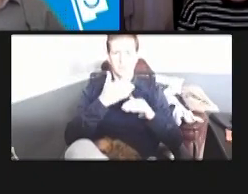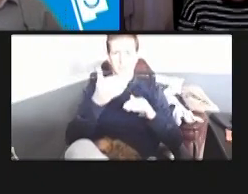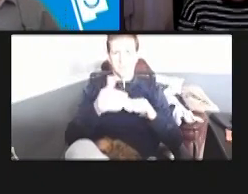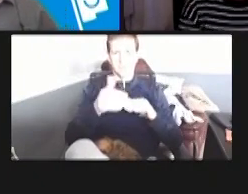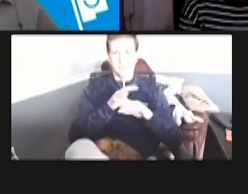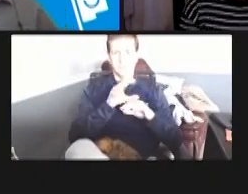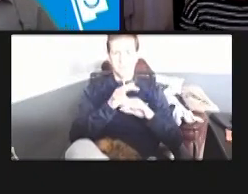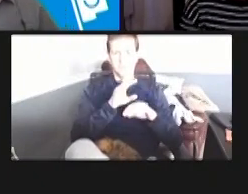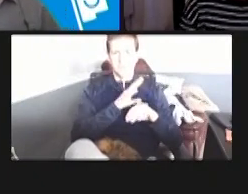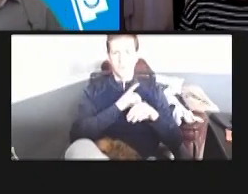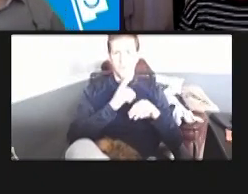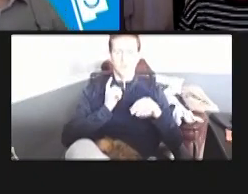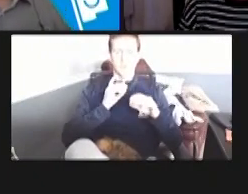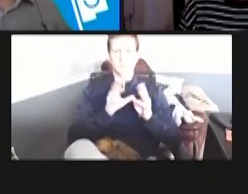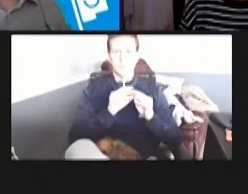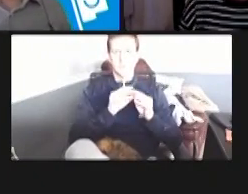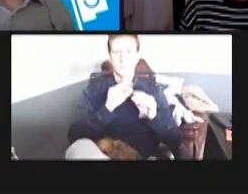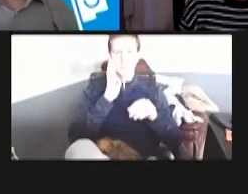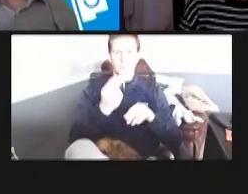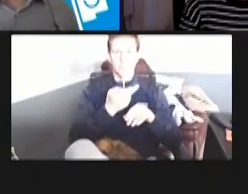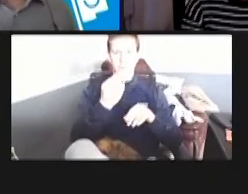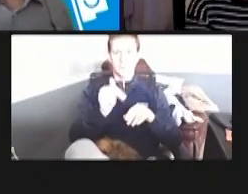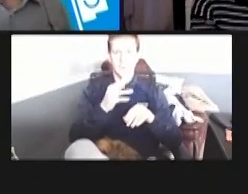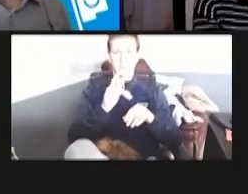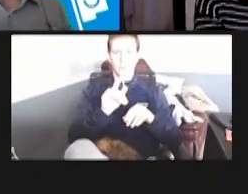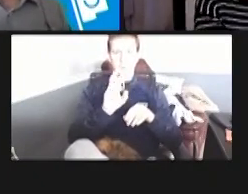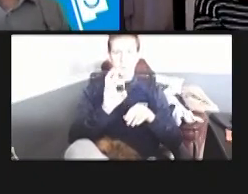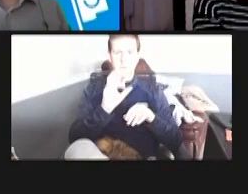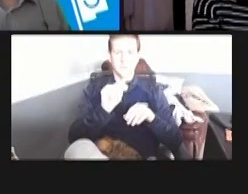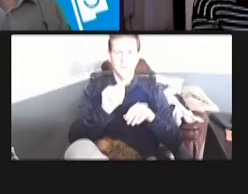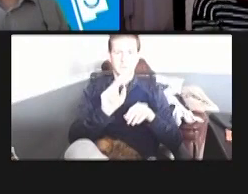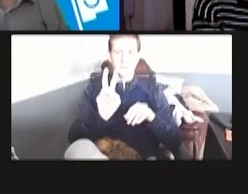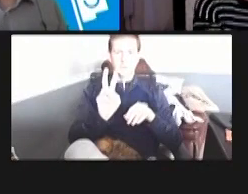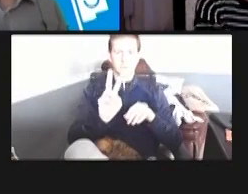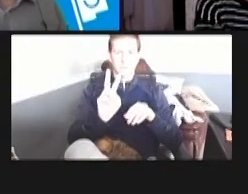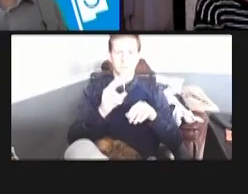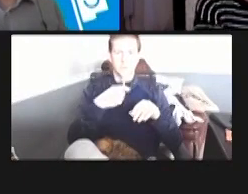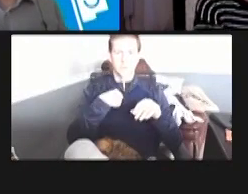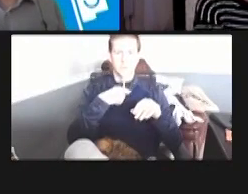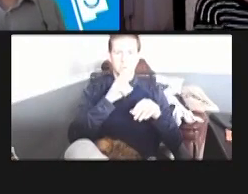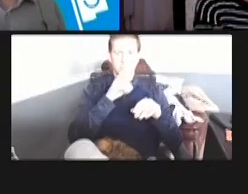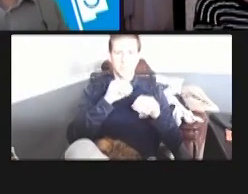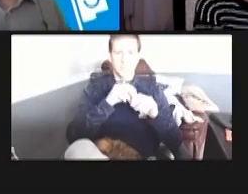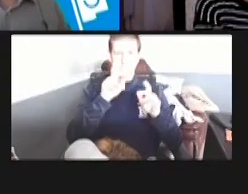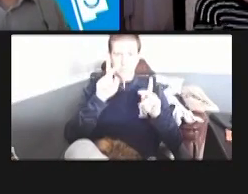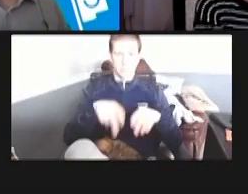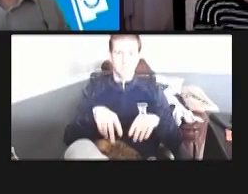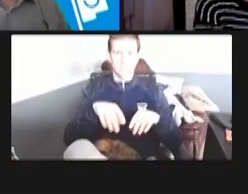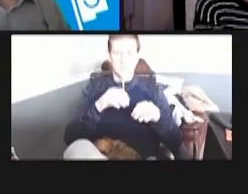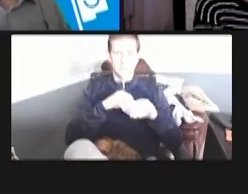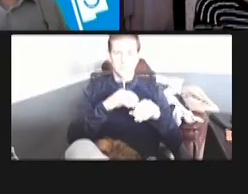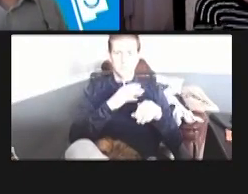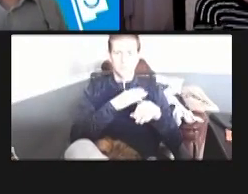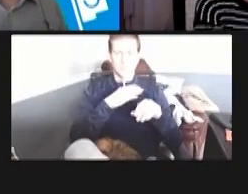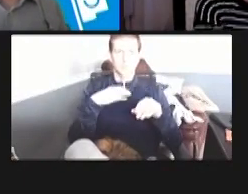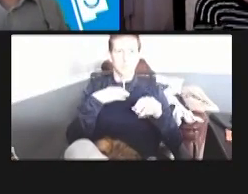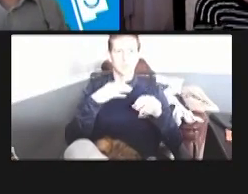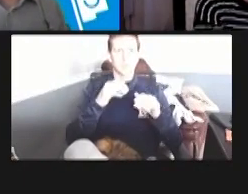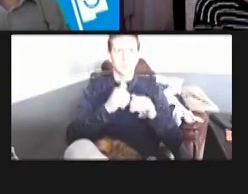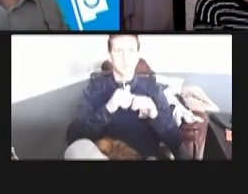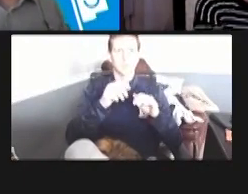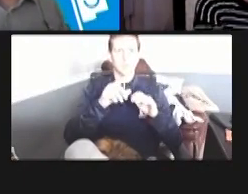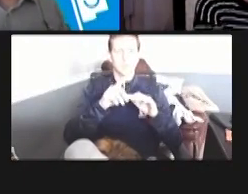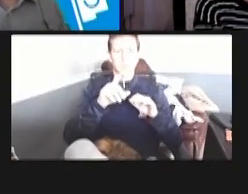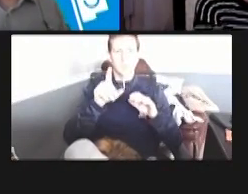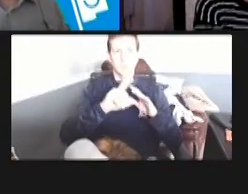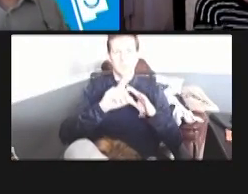meeting will be Thursday, April 6th at 2 p.m. We should be in person in chambers with remote options for that